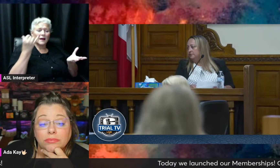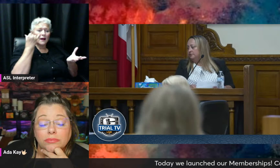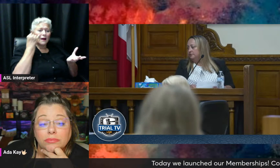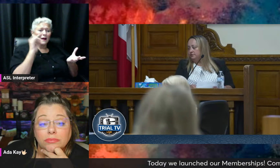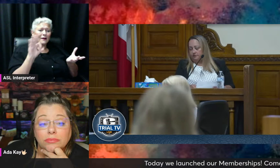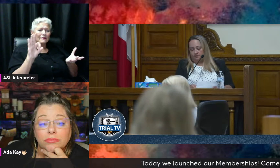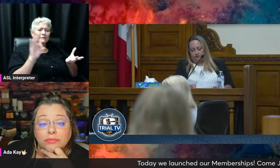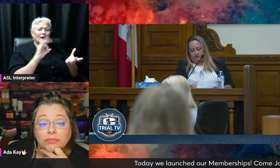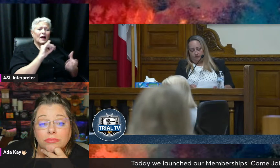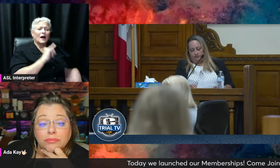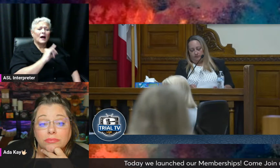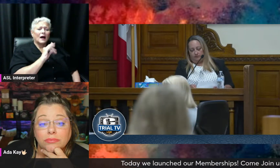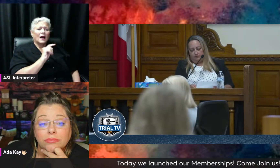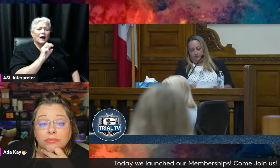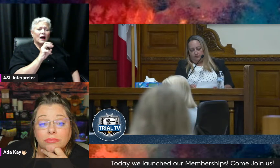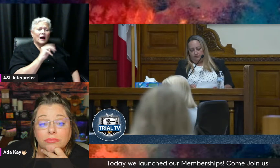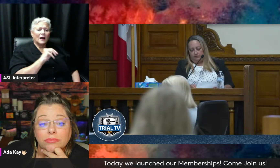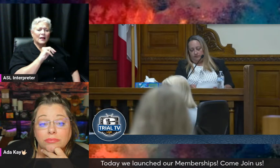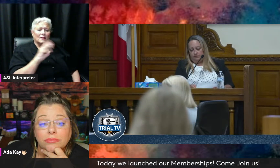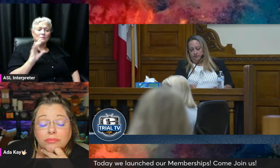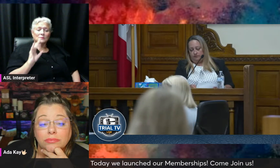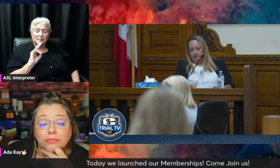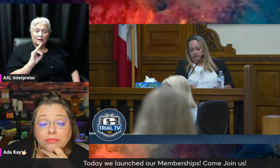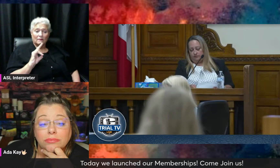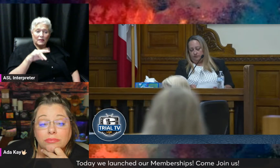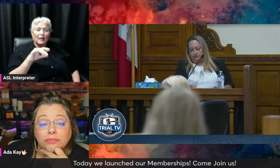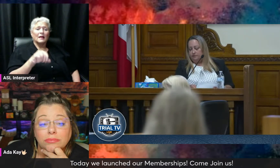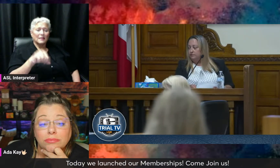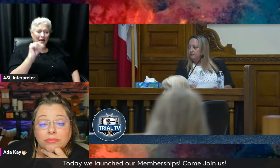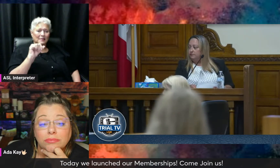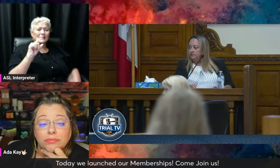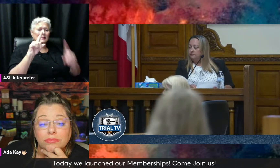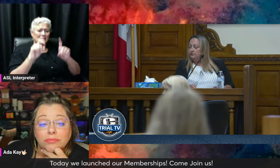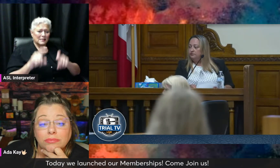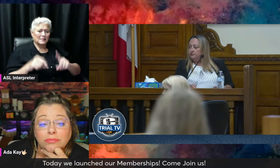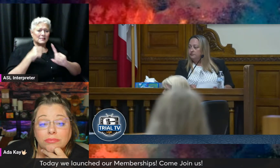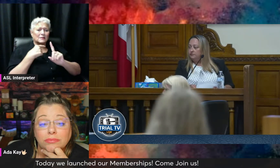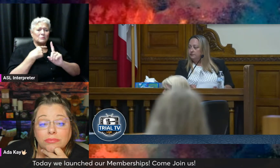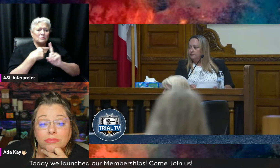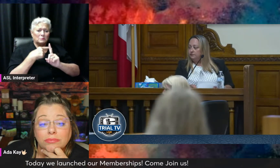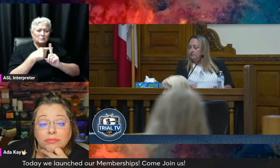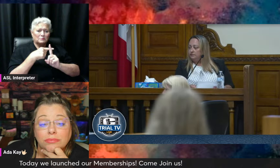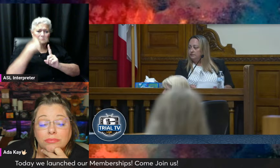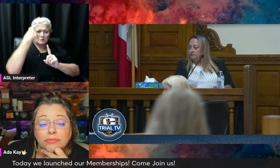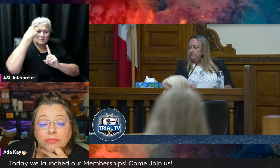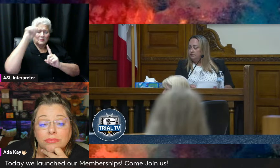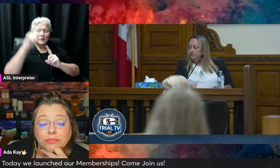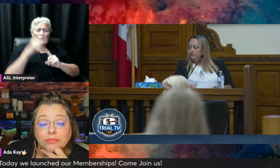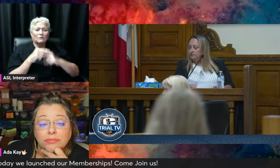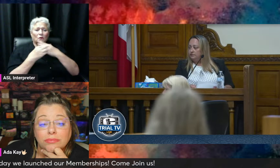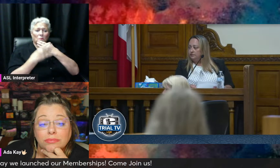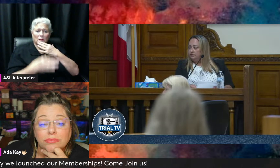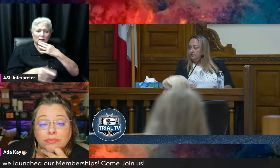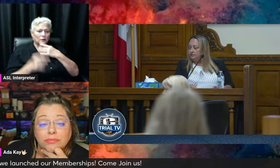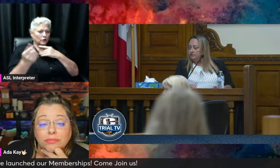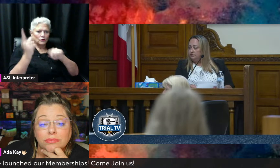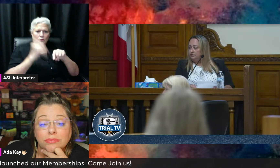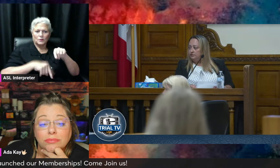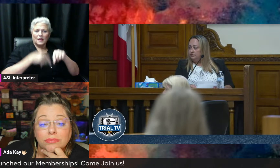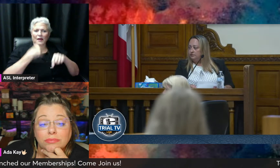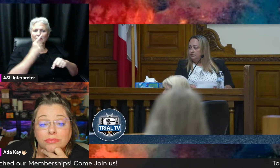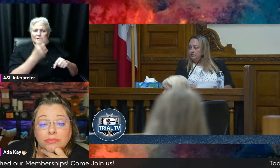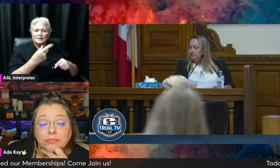7, even though it tested positive for blood, you're not able to tell us whether or not that was